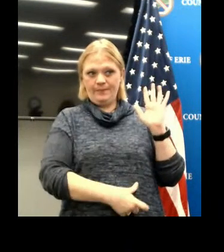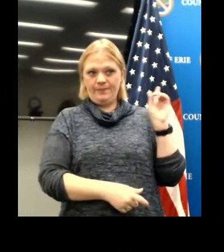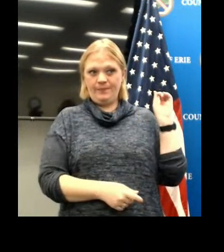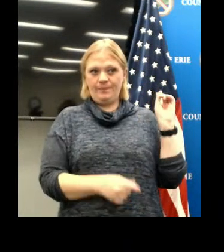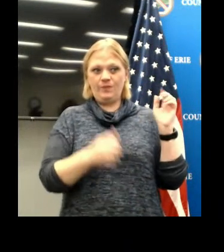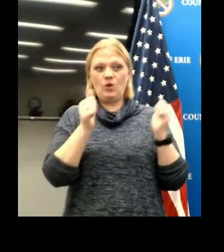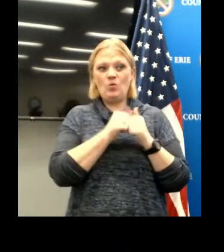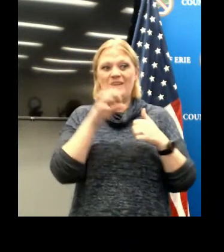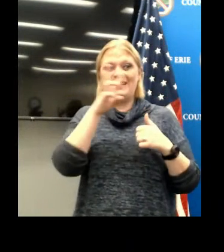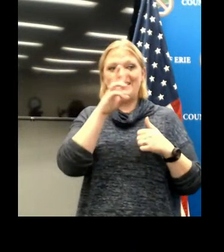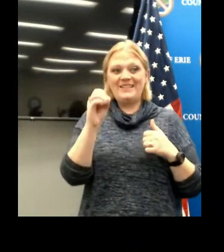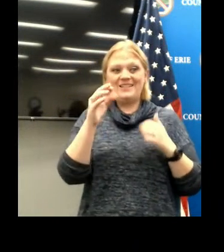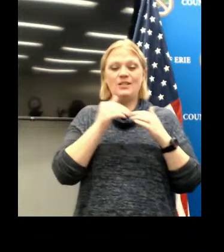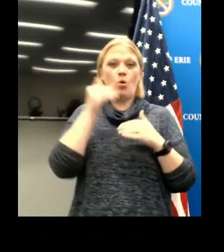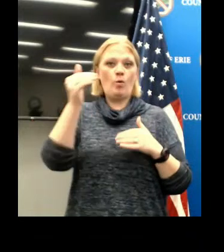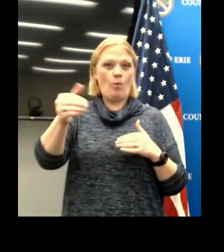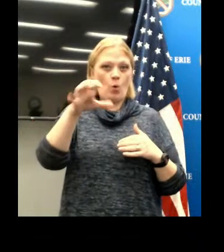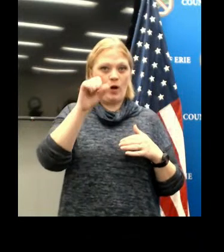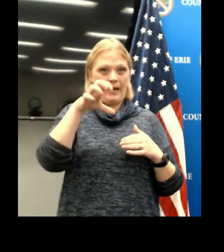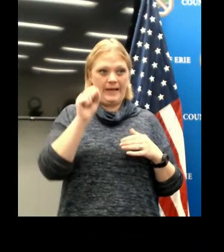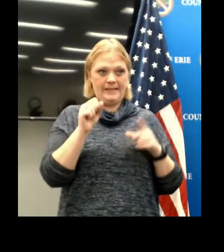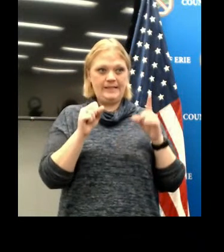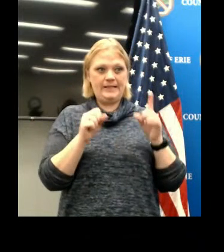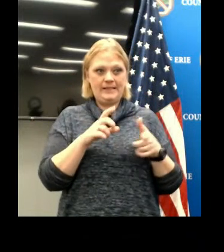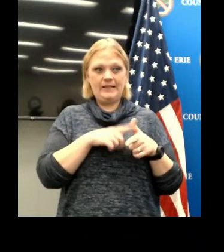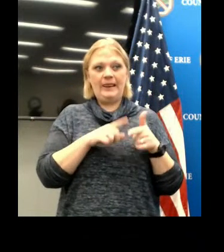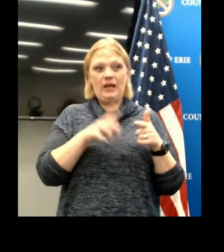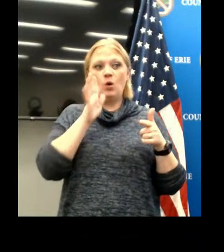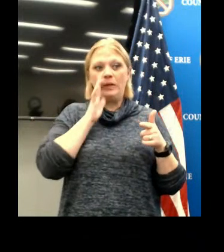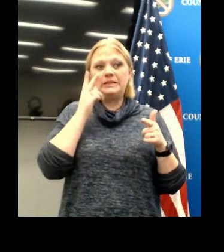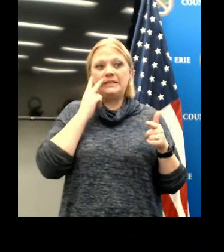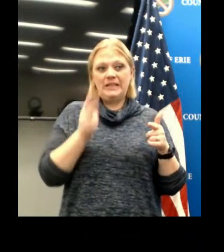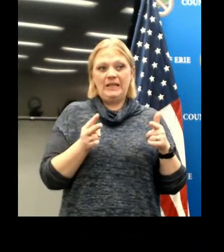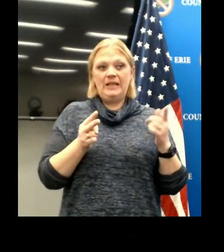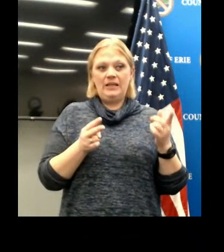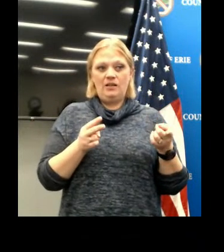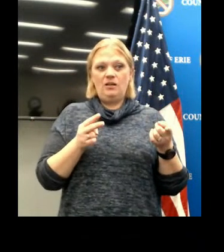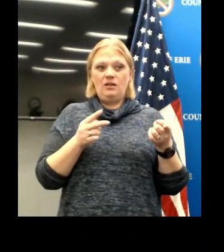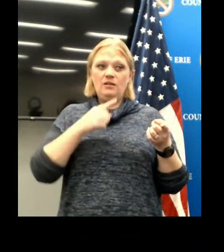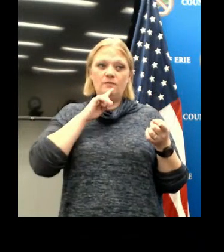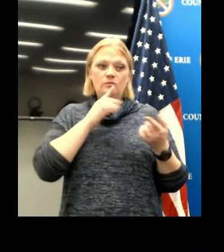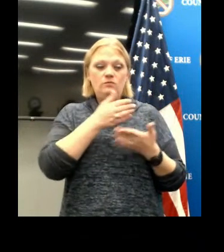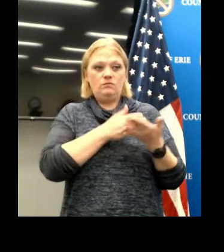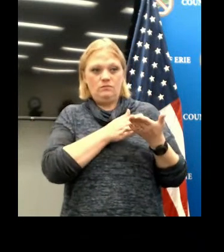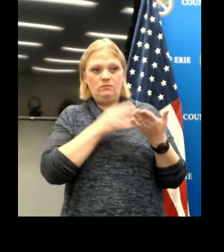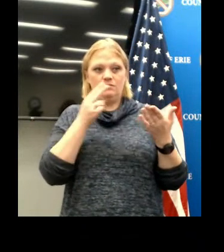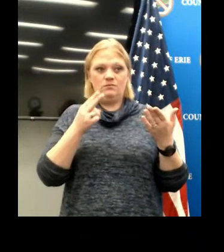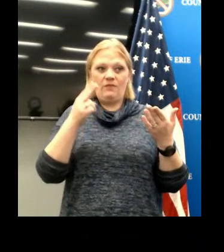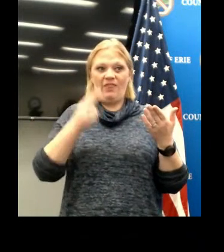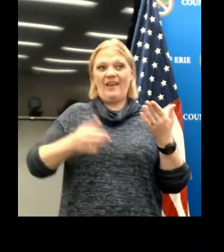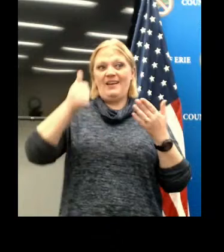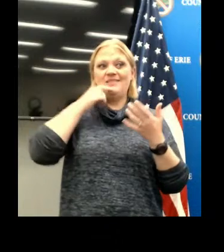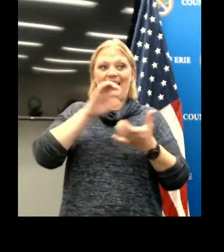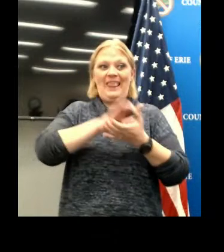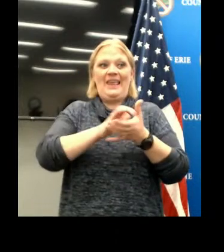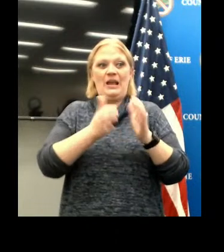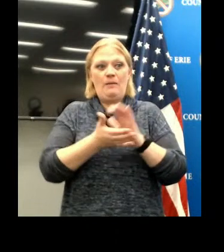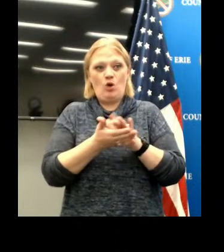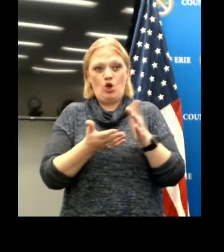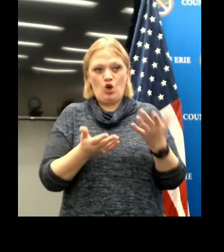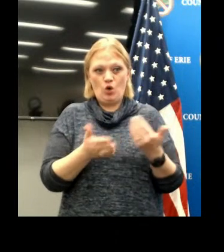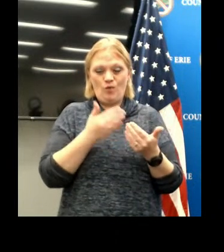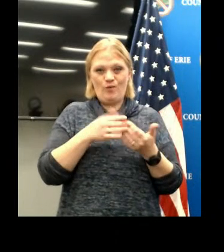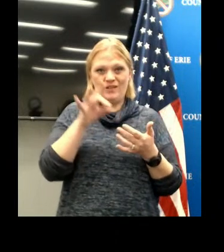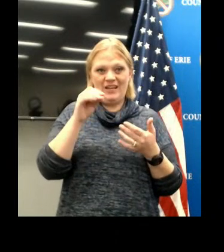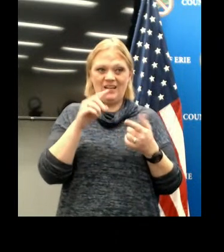or more cases in them, you will see that there are some that the highest is Hamburg, nearly 80, but there are some in